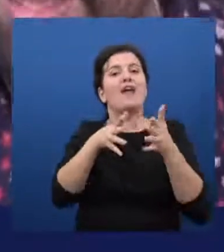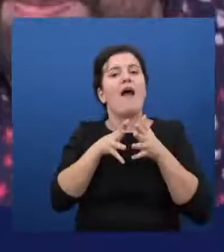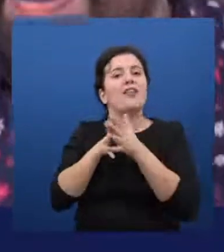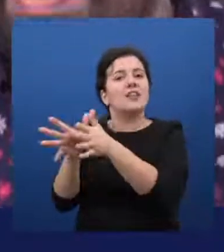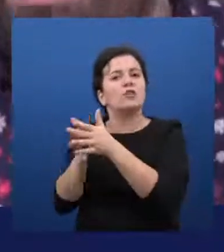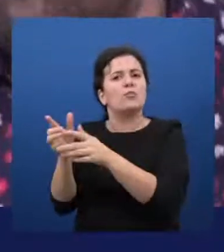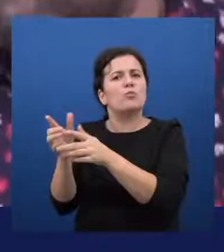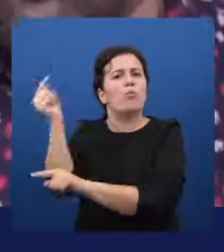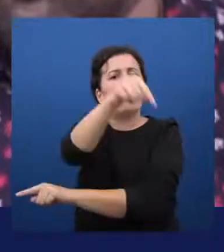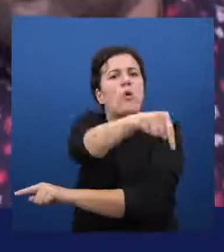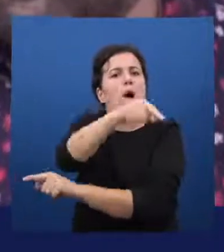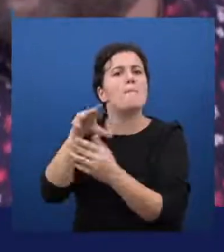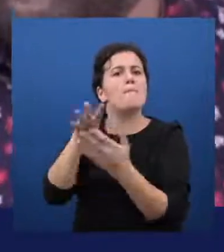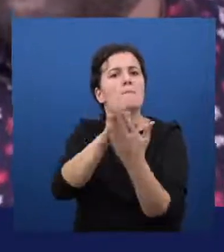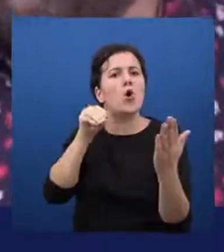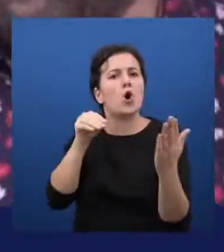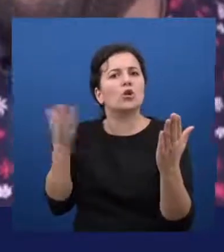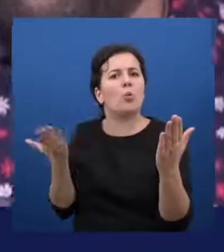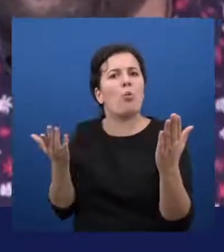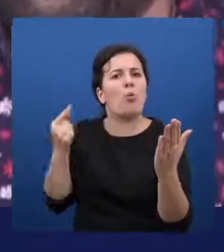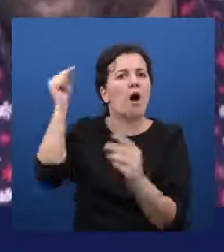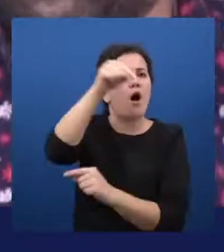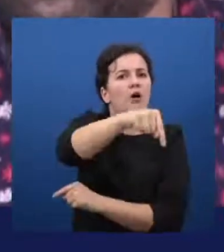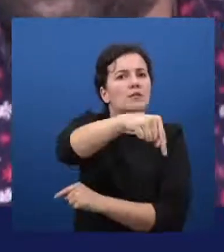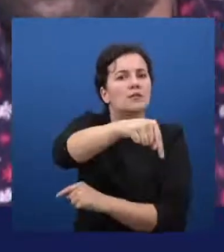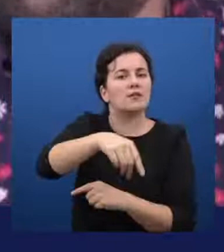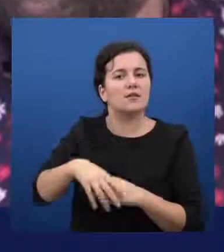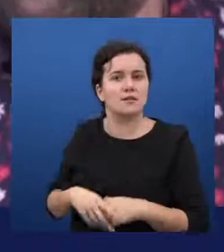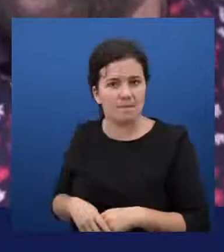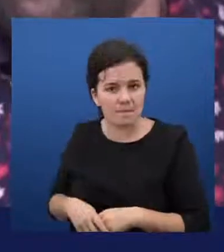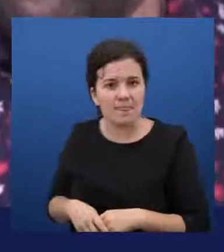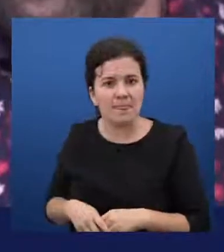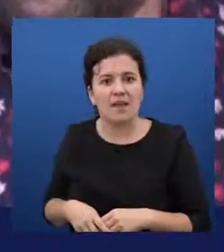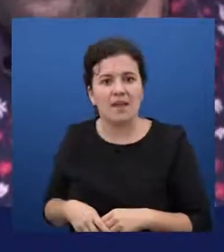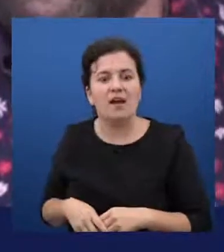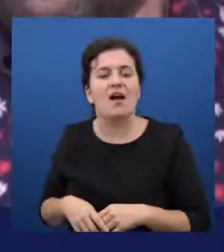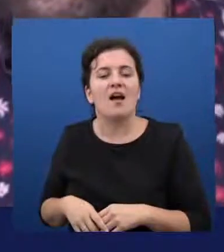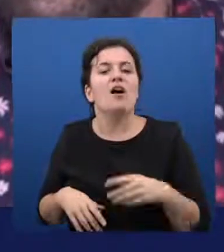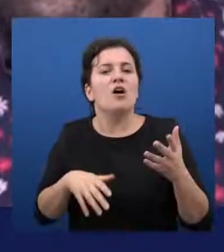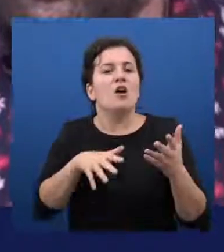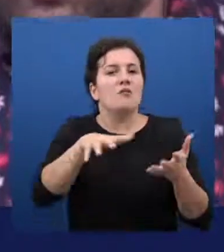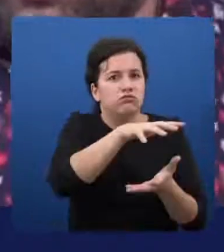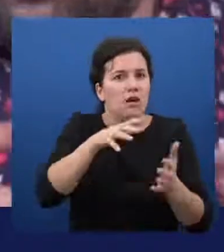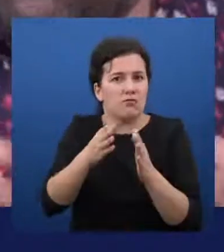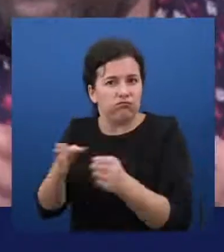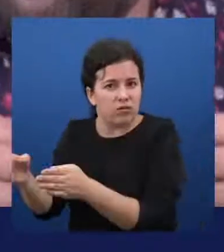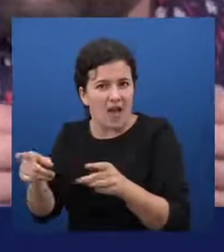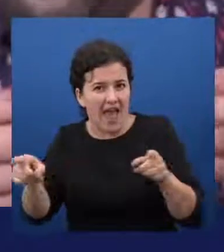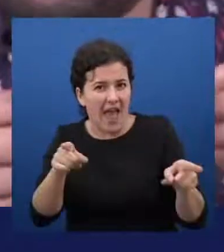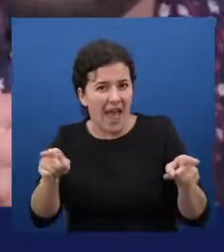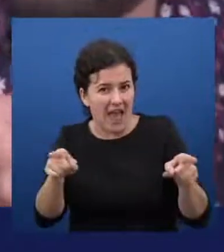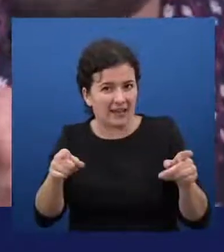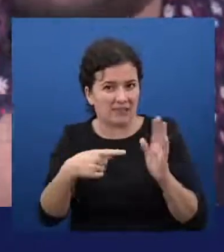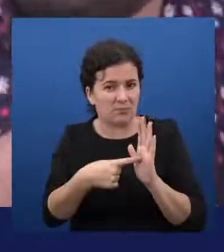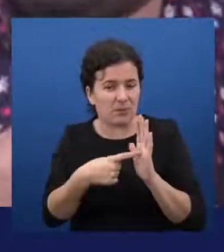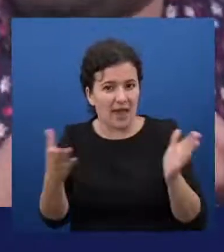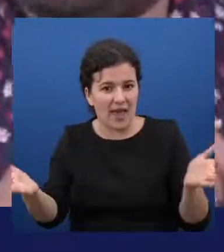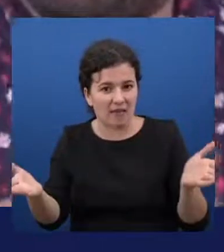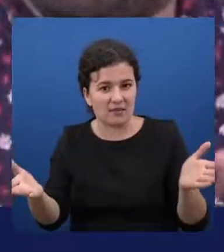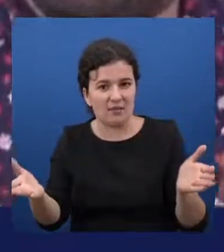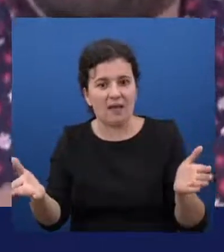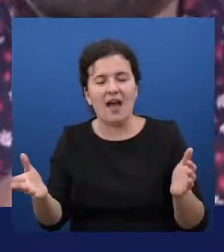me, like you hit the scruffs versus the neats thing very well. Like it doesn't hit me in the right